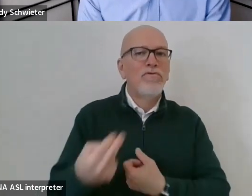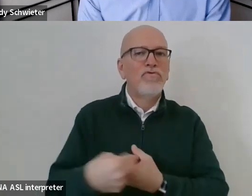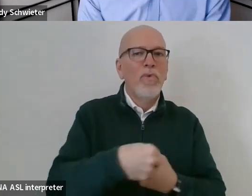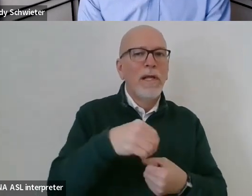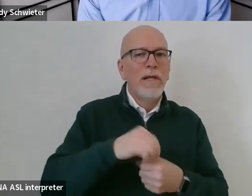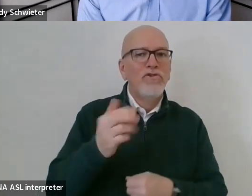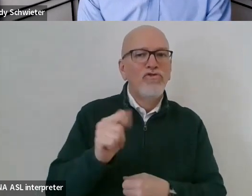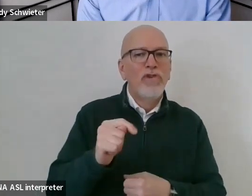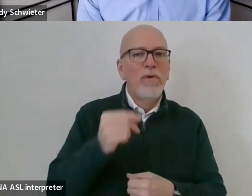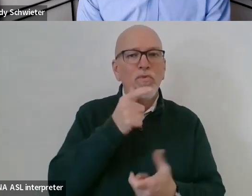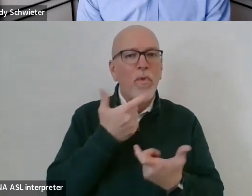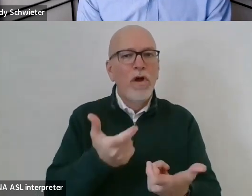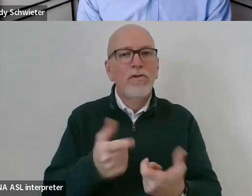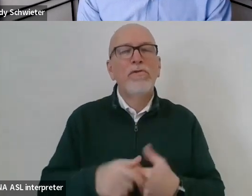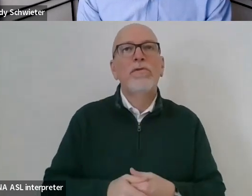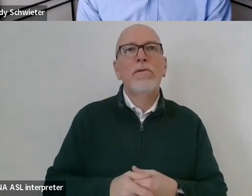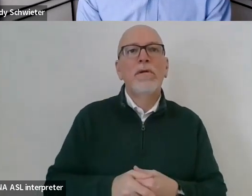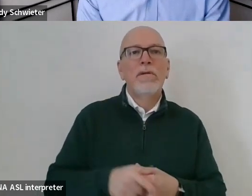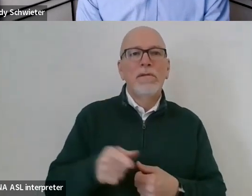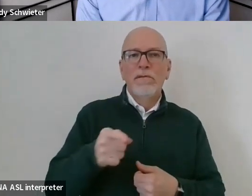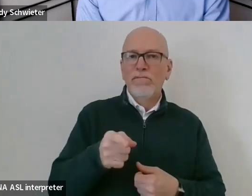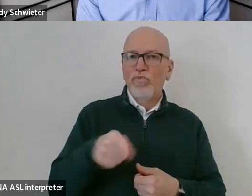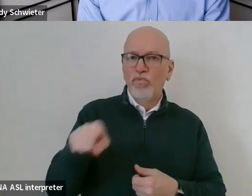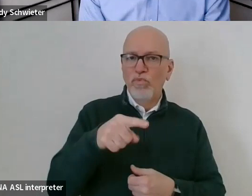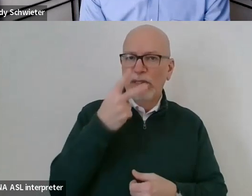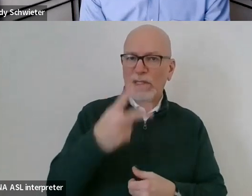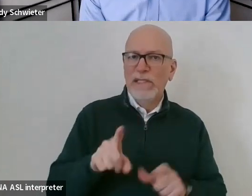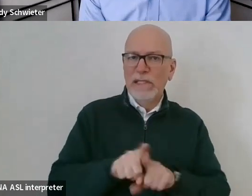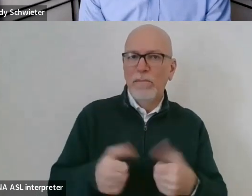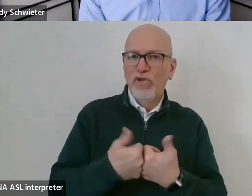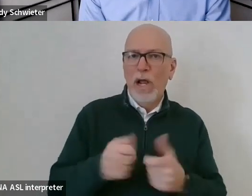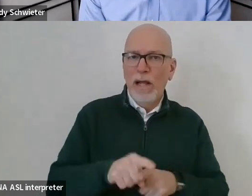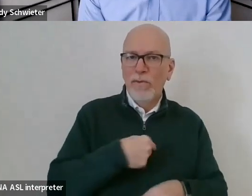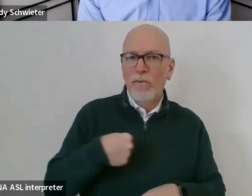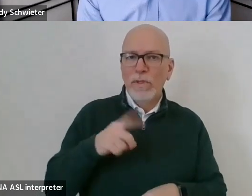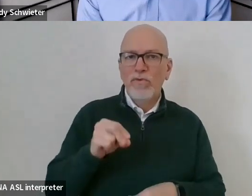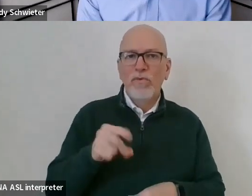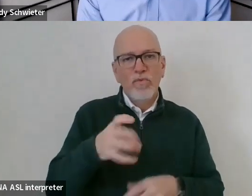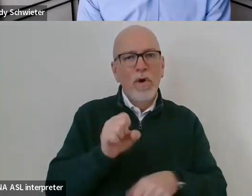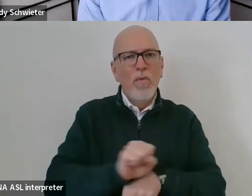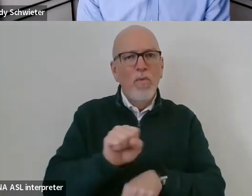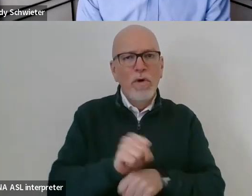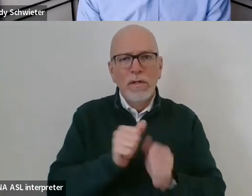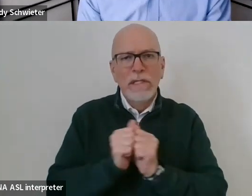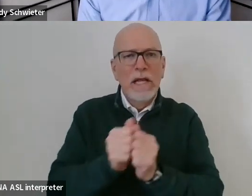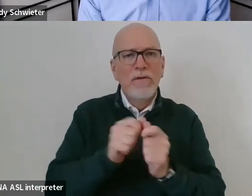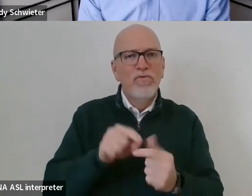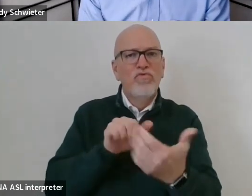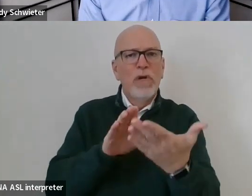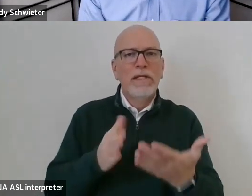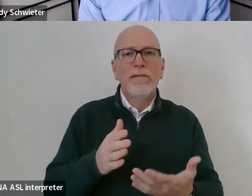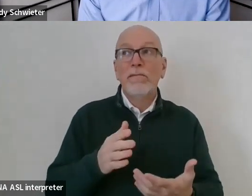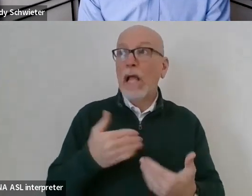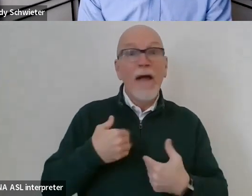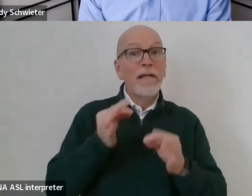and watching, see the same challenges that we do and want to work together to address them. There's not a simple